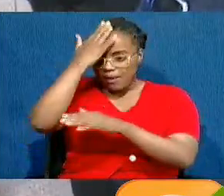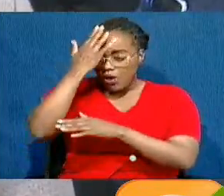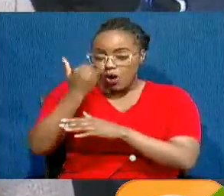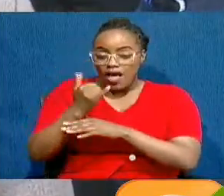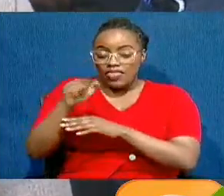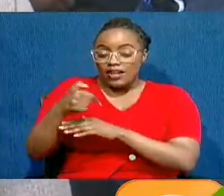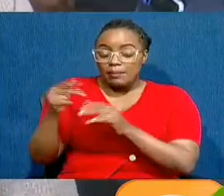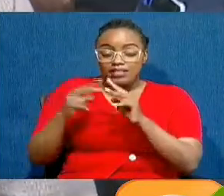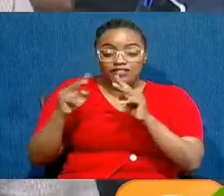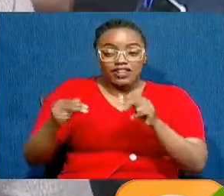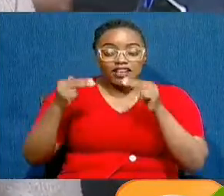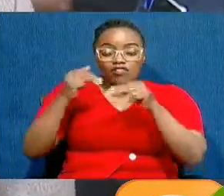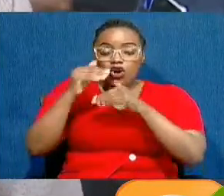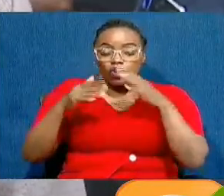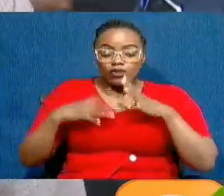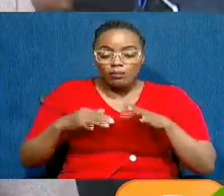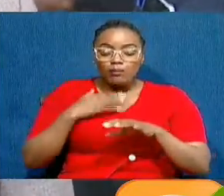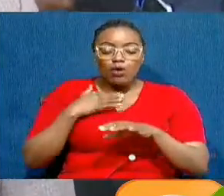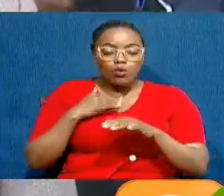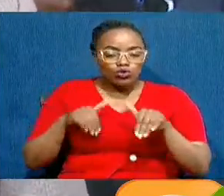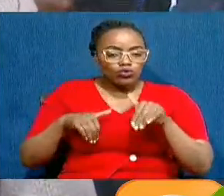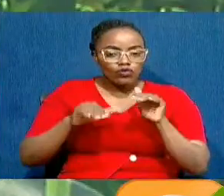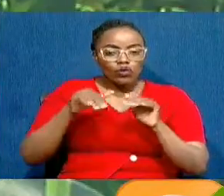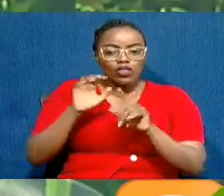The demand is so high. Everybody wants to go green.